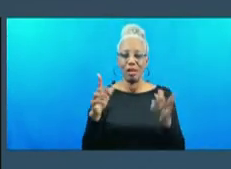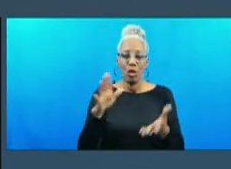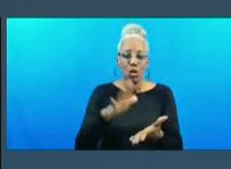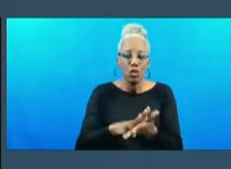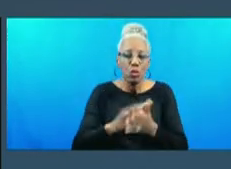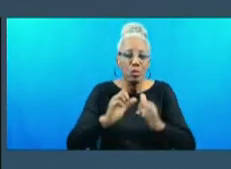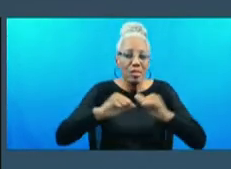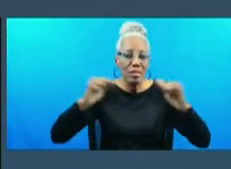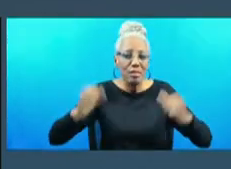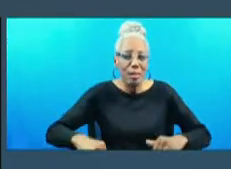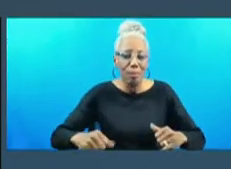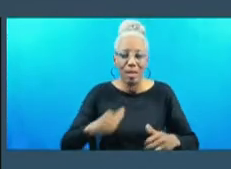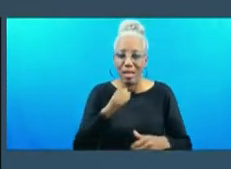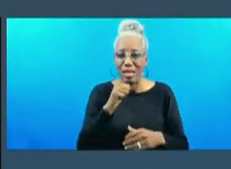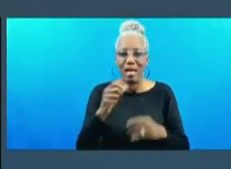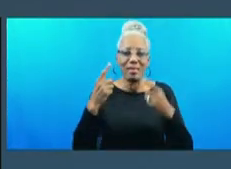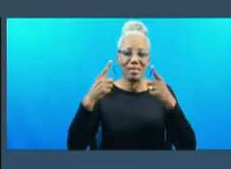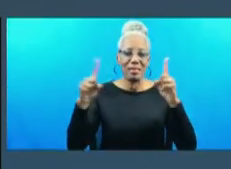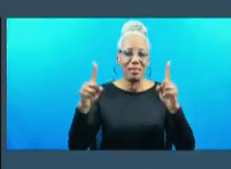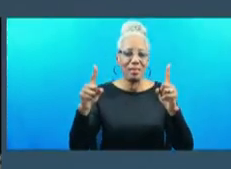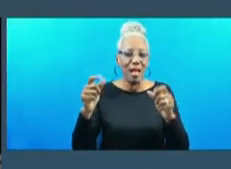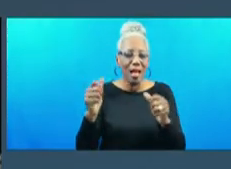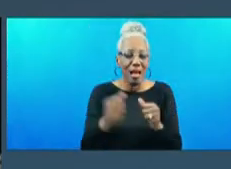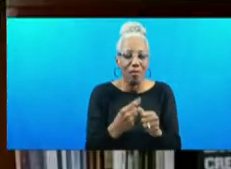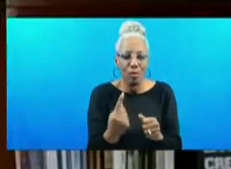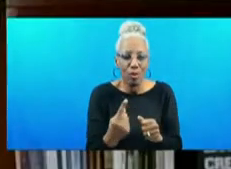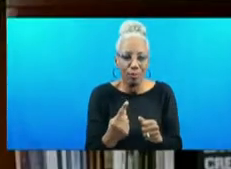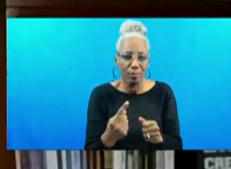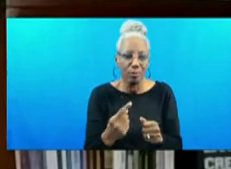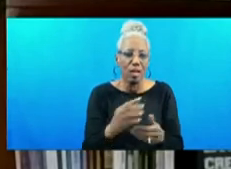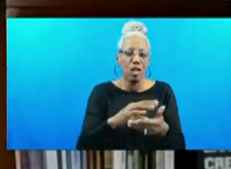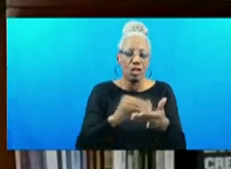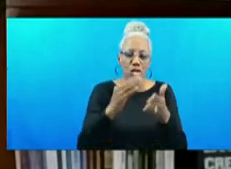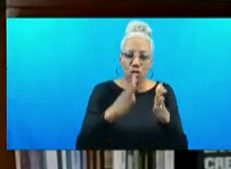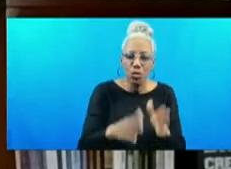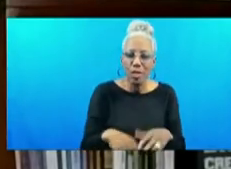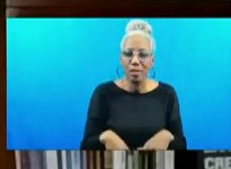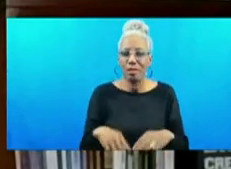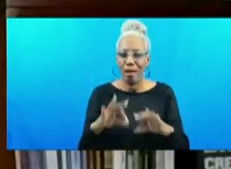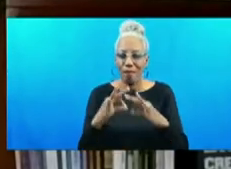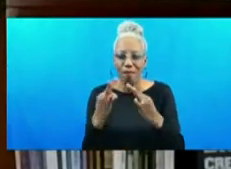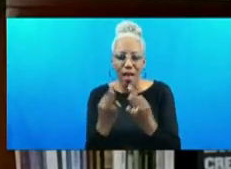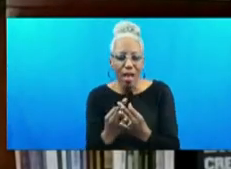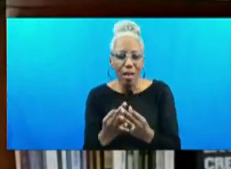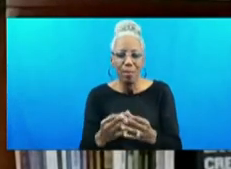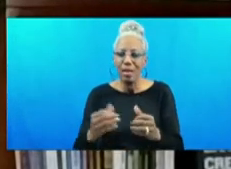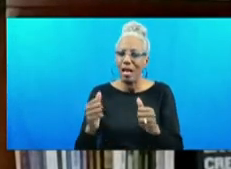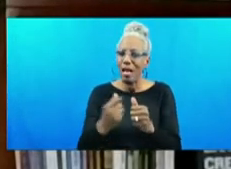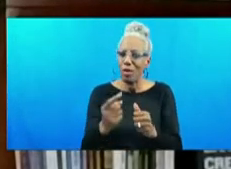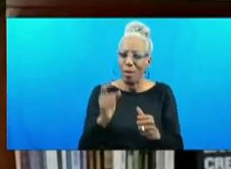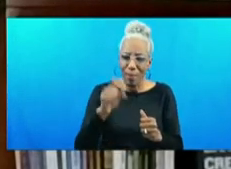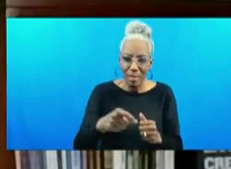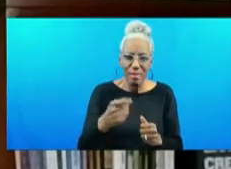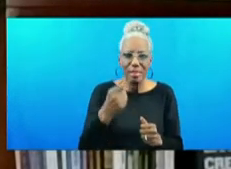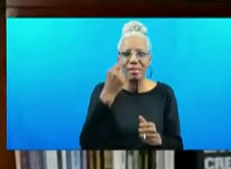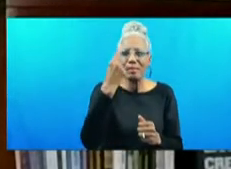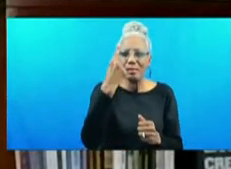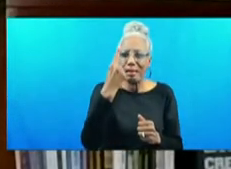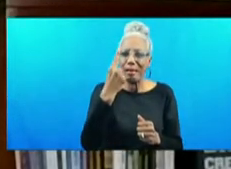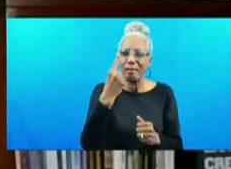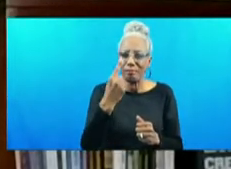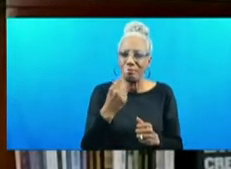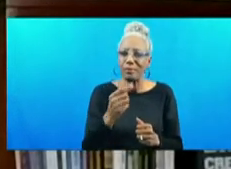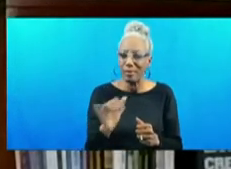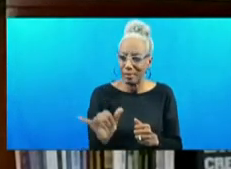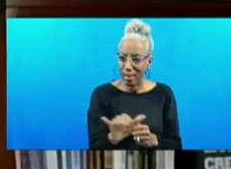in between every student and every family and in the school system has to see that problem in the same way. Because when students